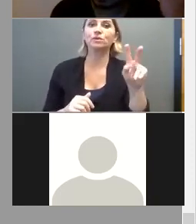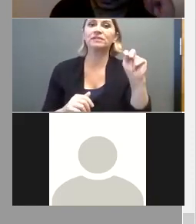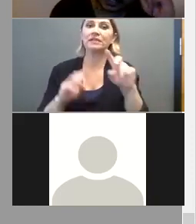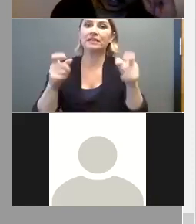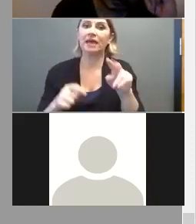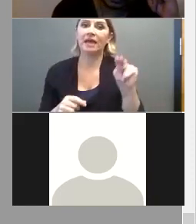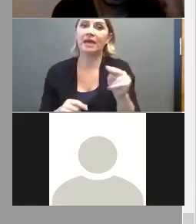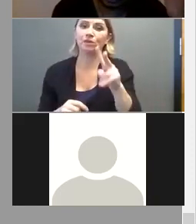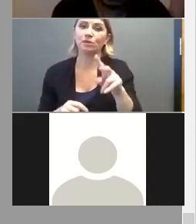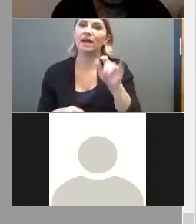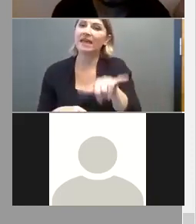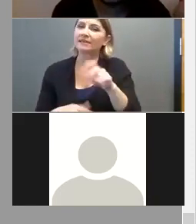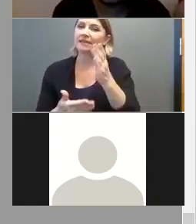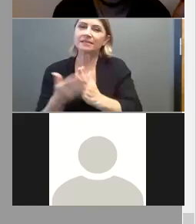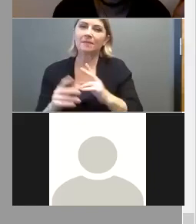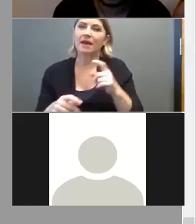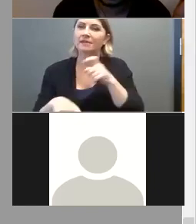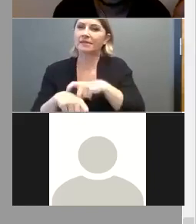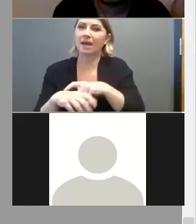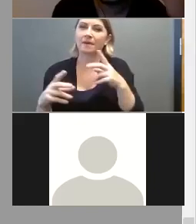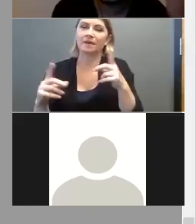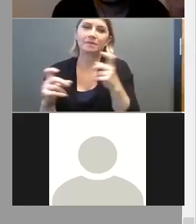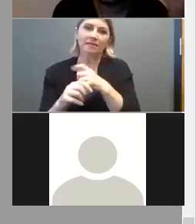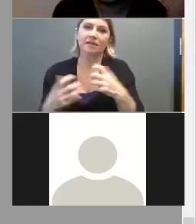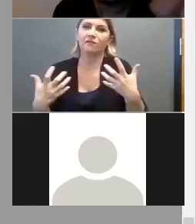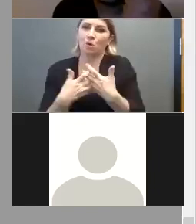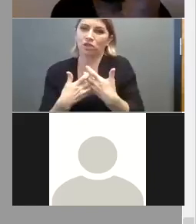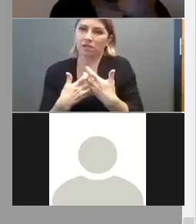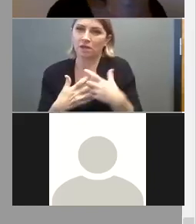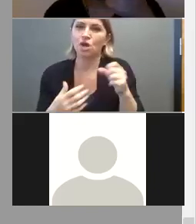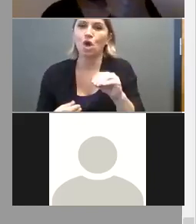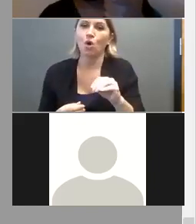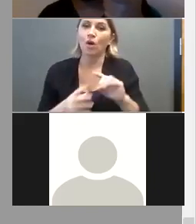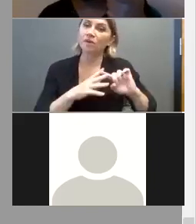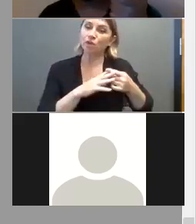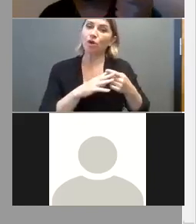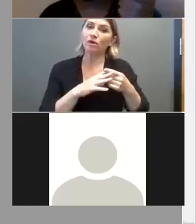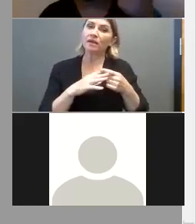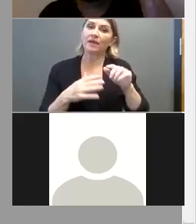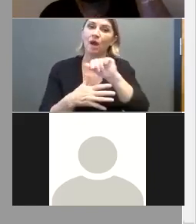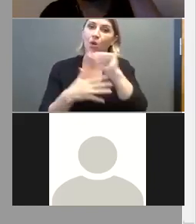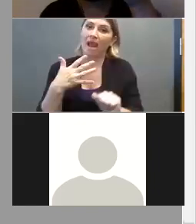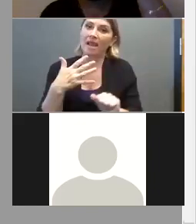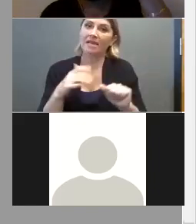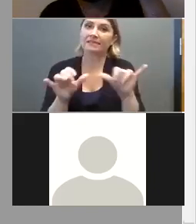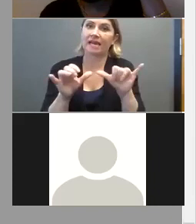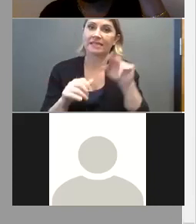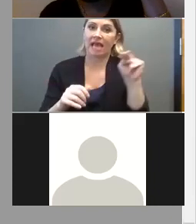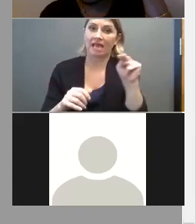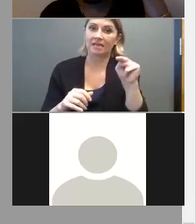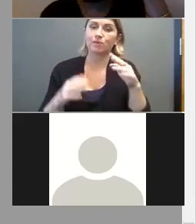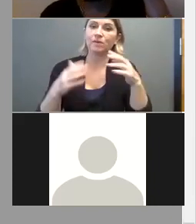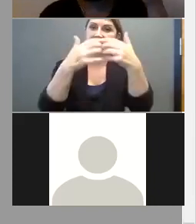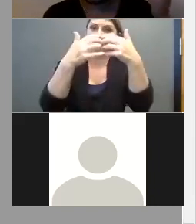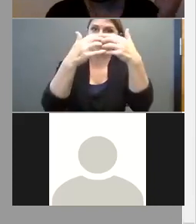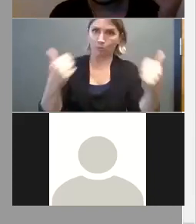some time complexity of merging those two arrays. So initially we have an array of size n. We separate that into